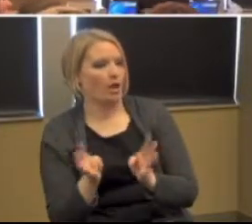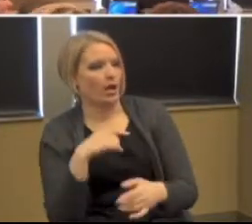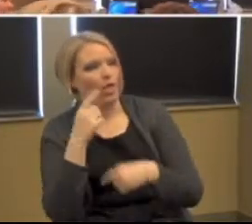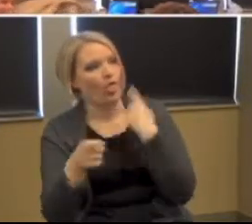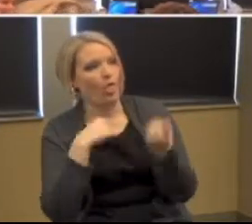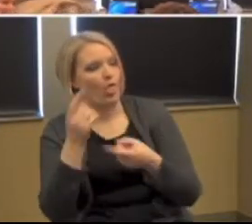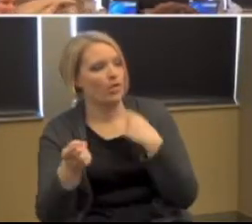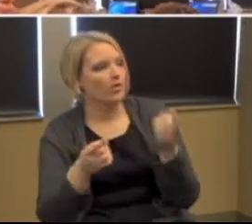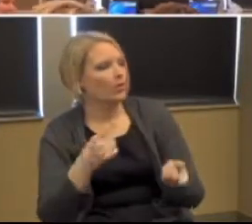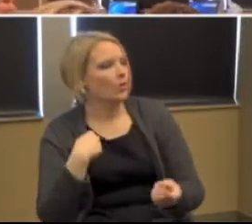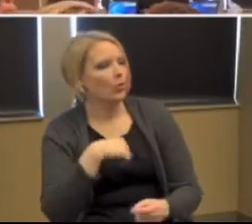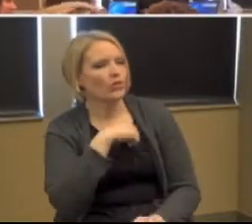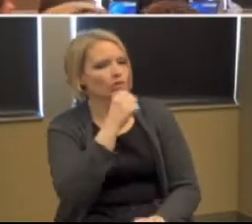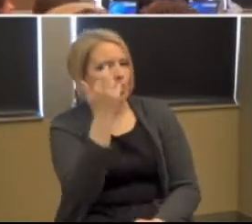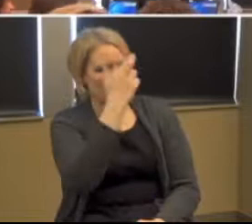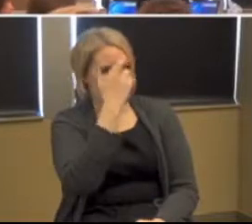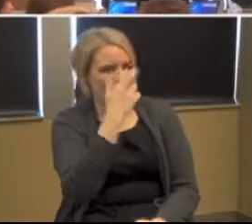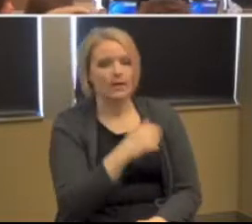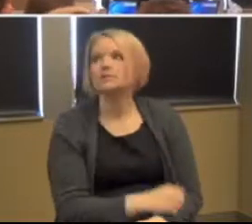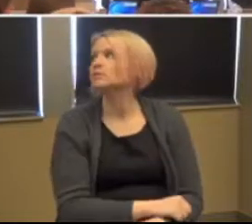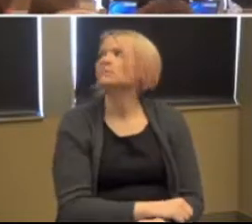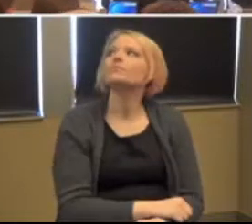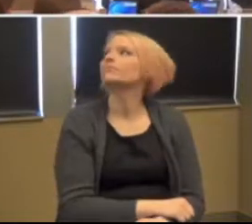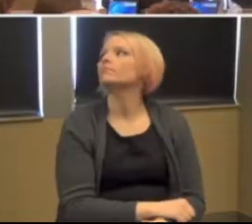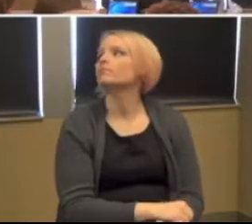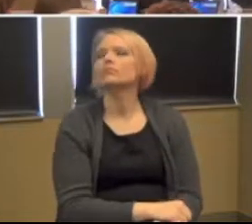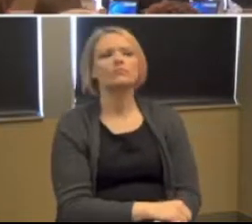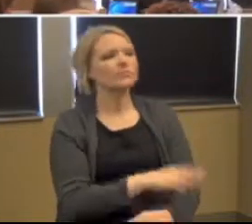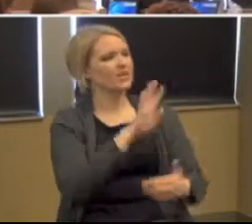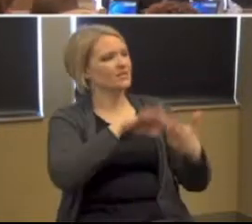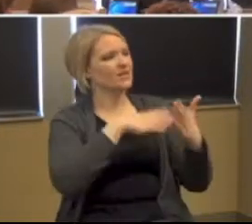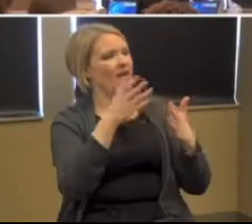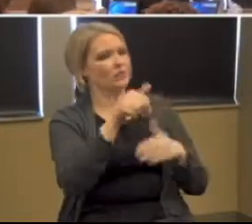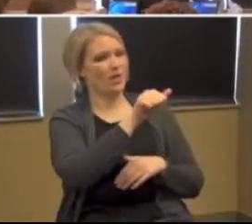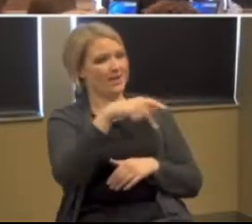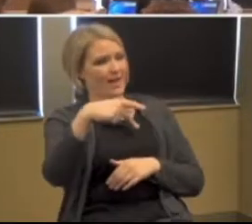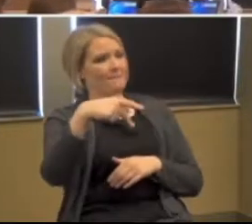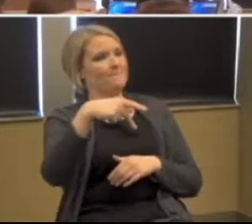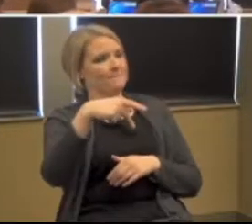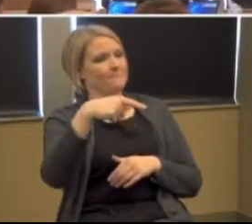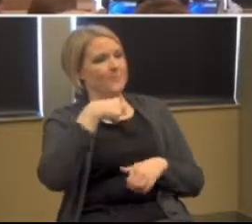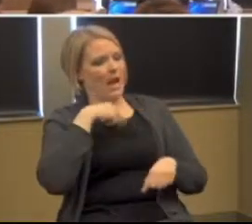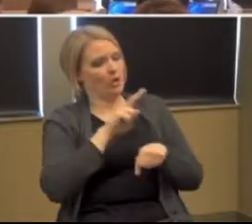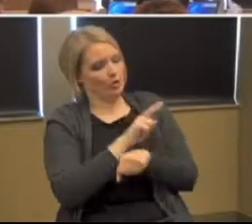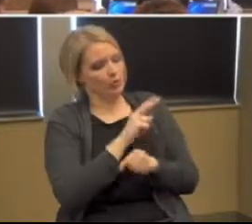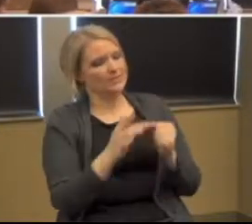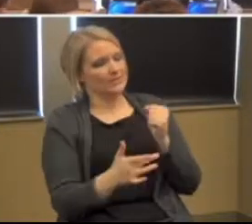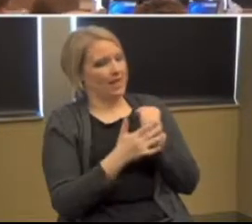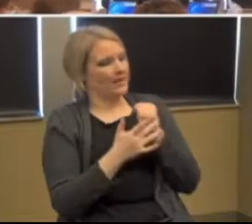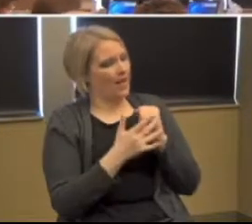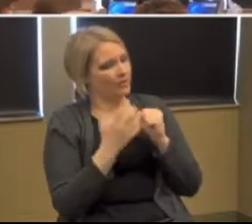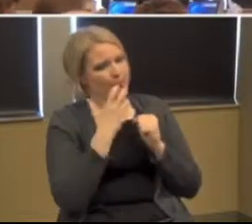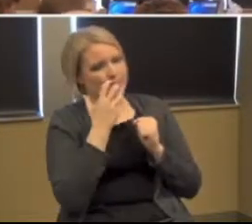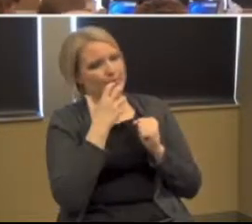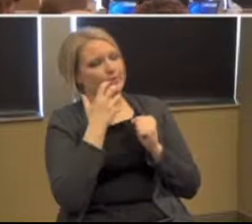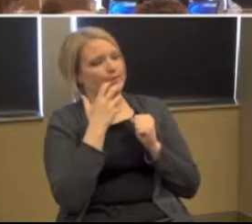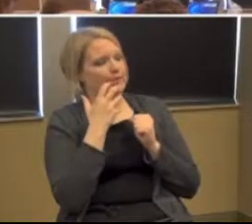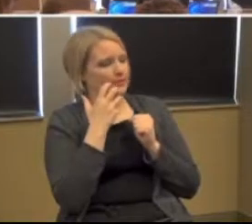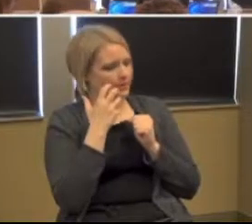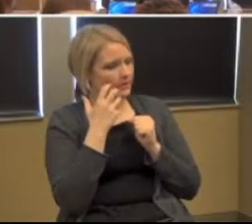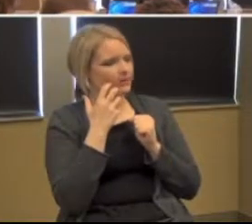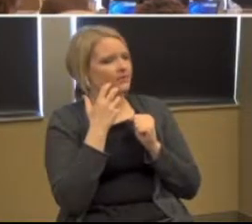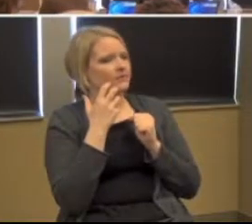talking sometimes. There's a lot of schedule apps that I've used in classrooms using the technology. Technology is such a